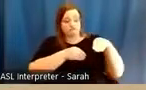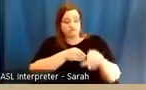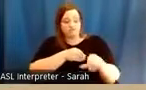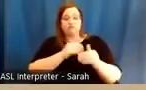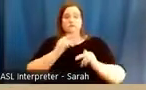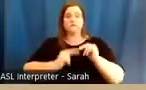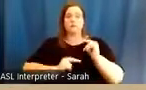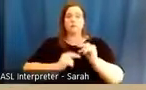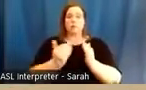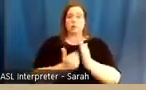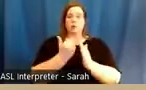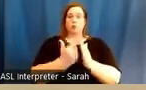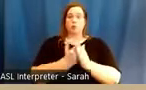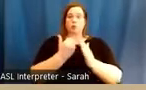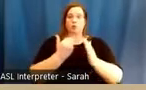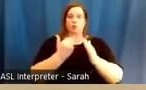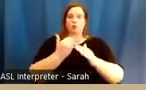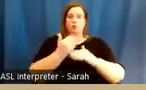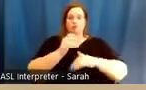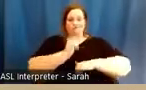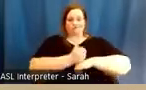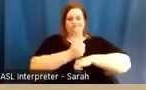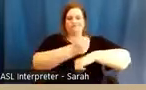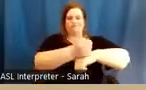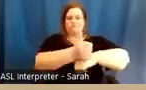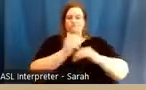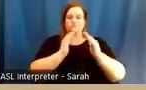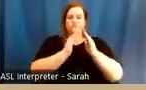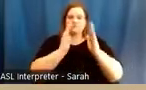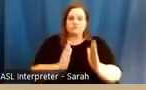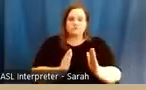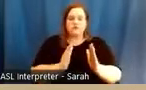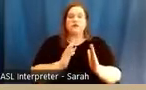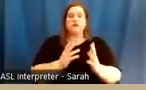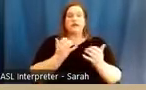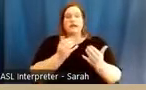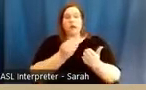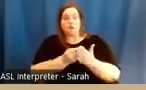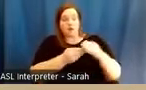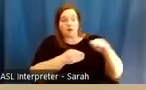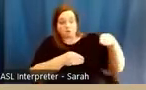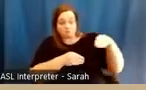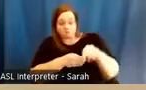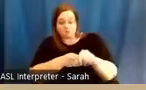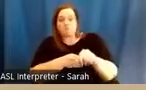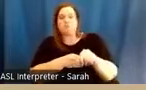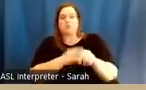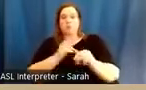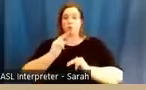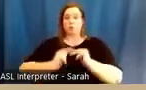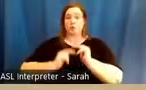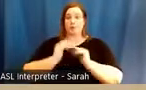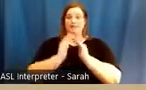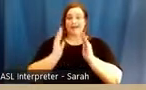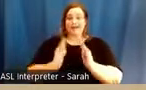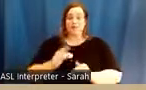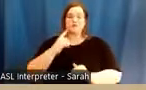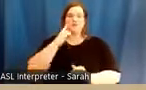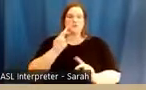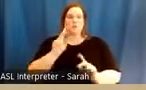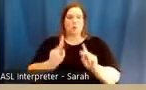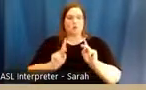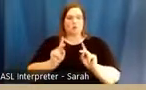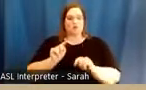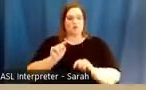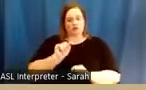units. And there's now money available to build housing for people who